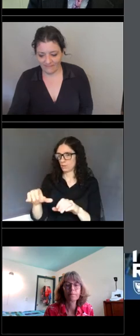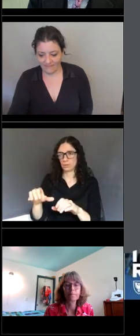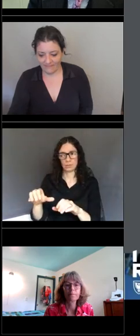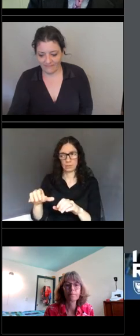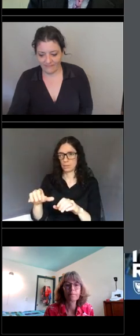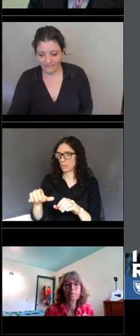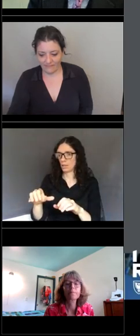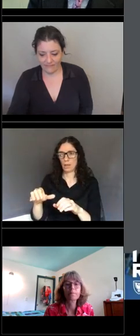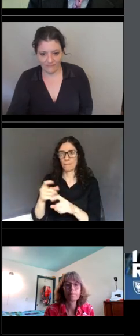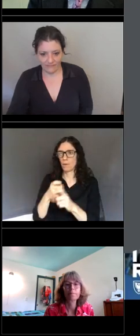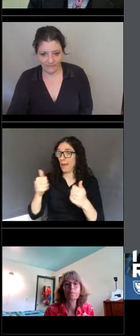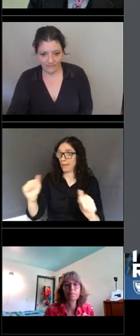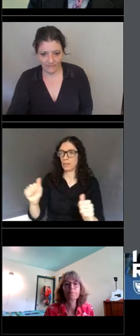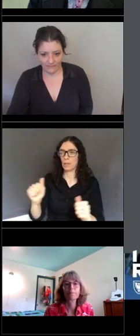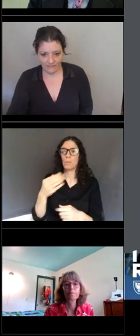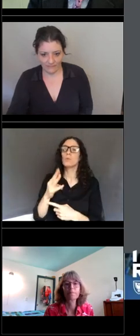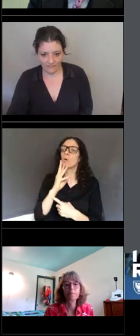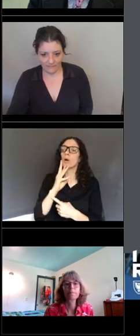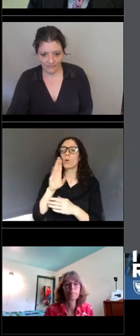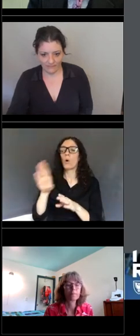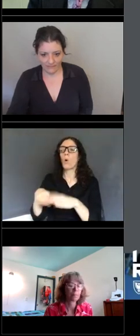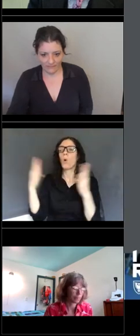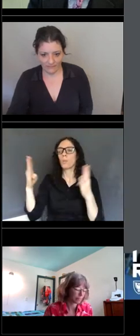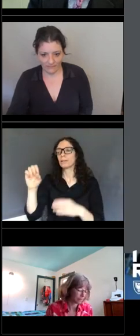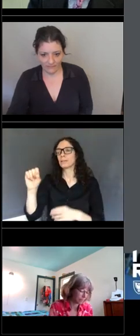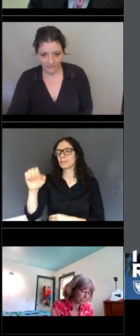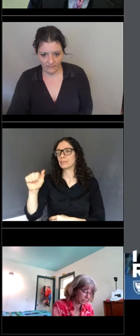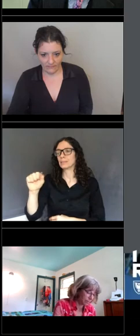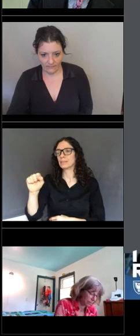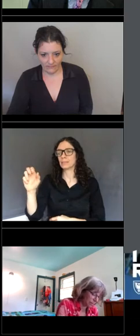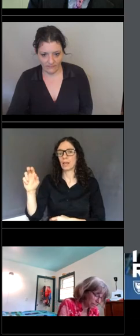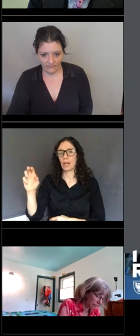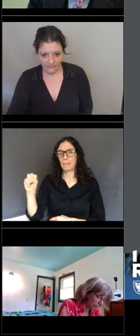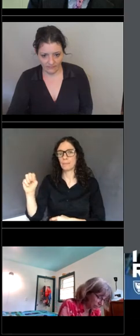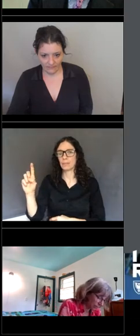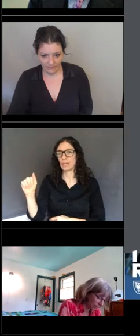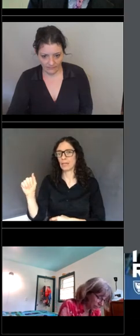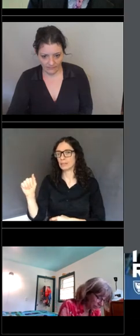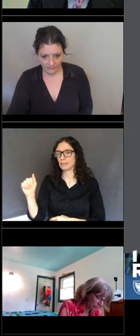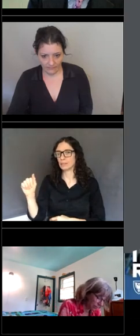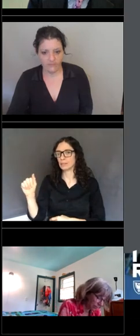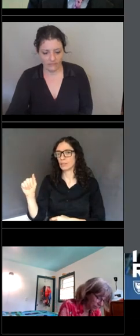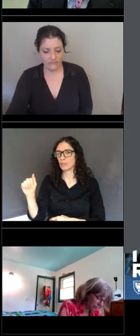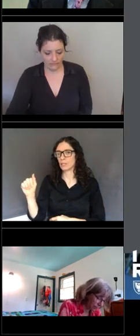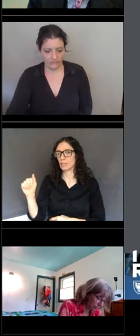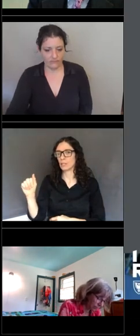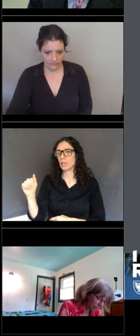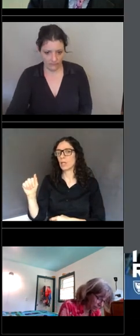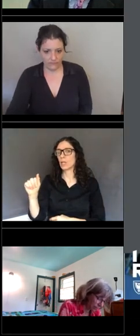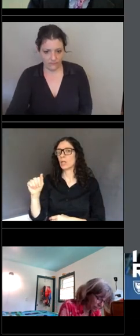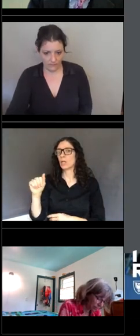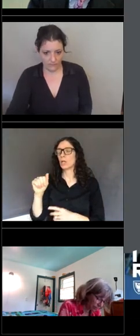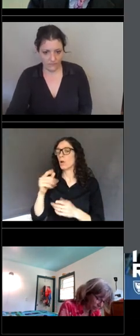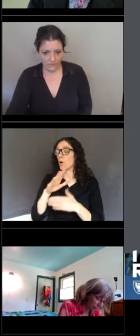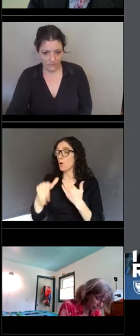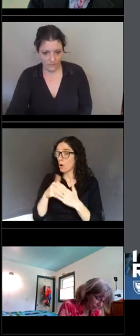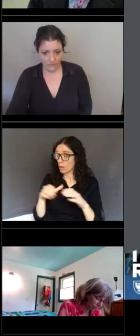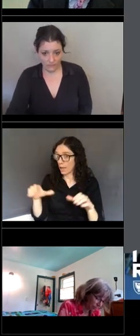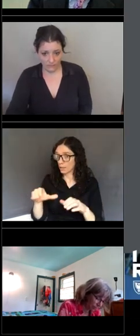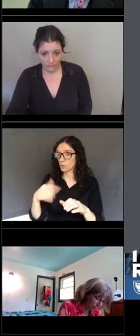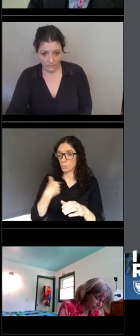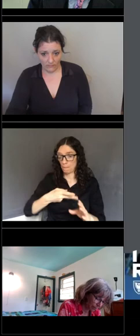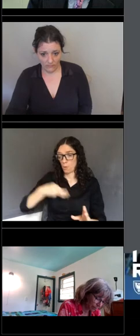blue water or open seas MPAs. So all our actions that we were able to pull out were all from